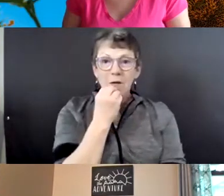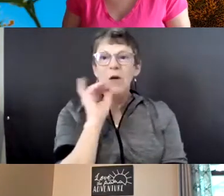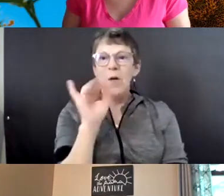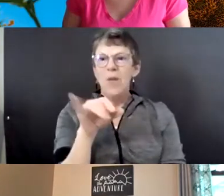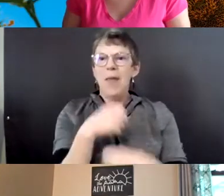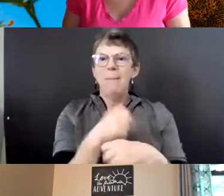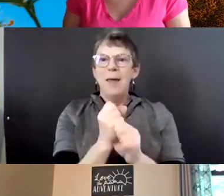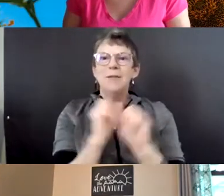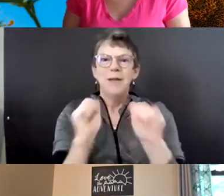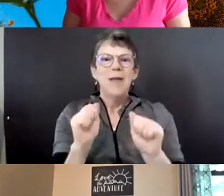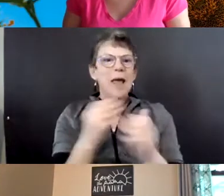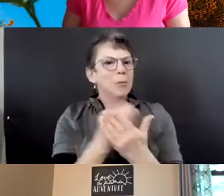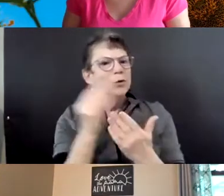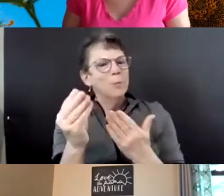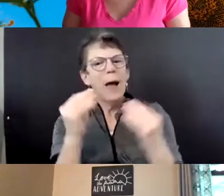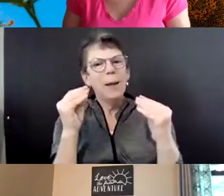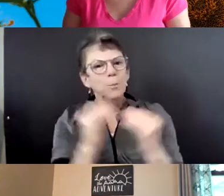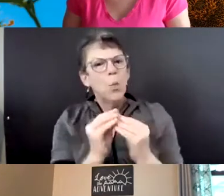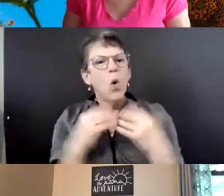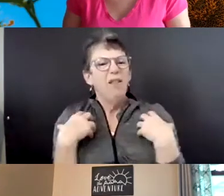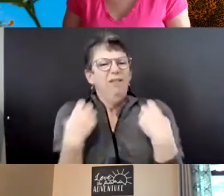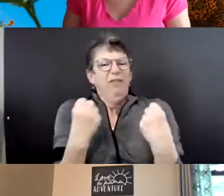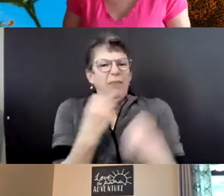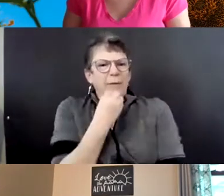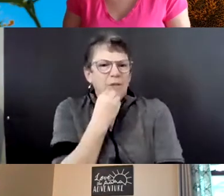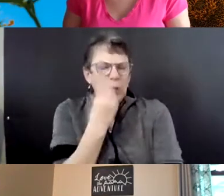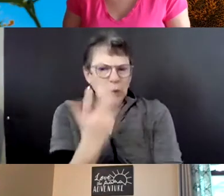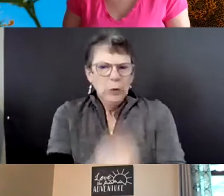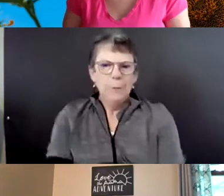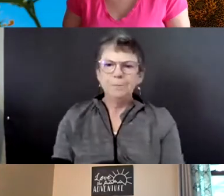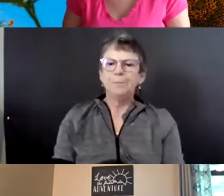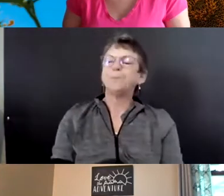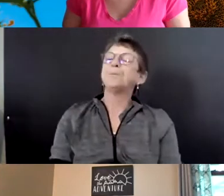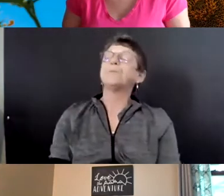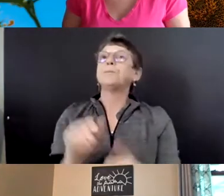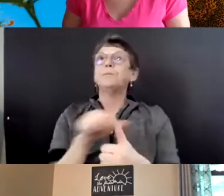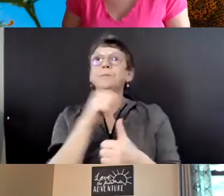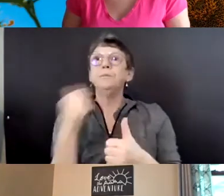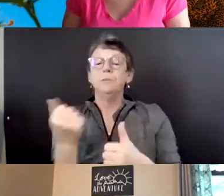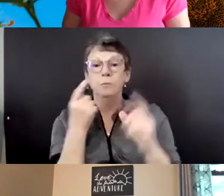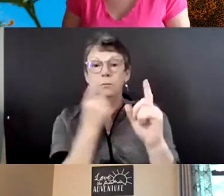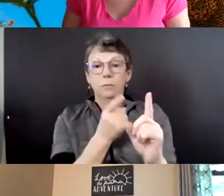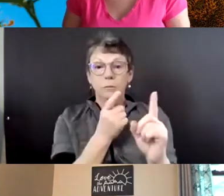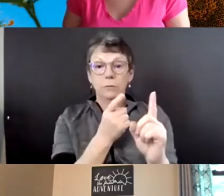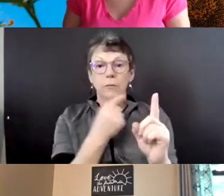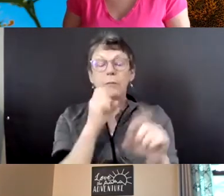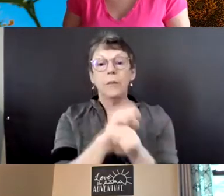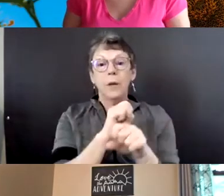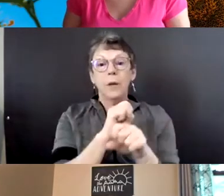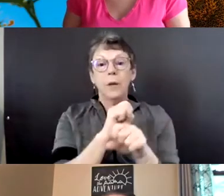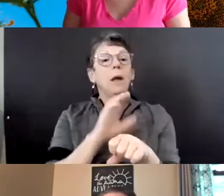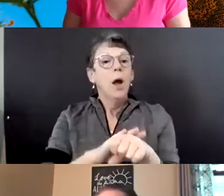really excited about that. One more for me personally is been working on a piece of legislation